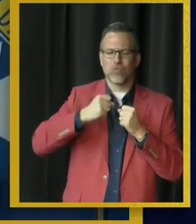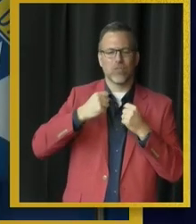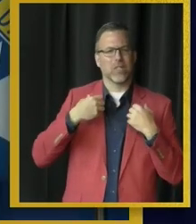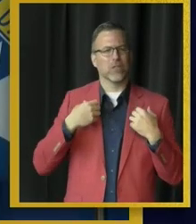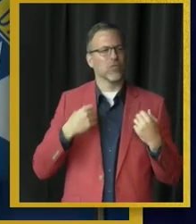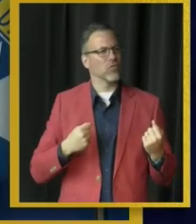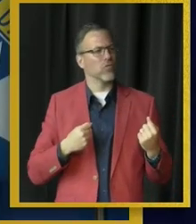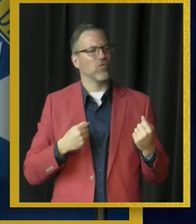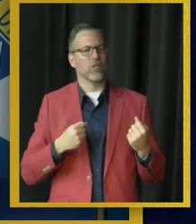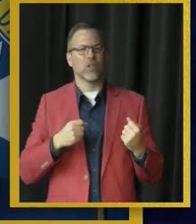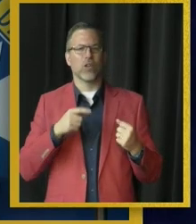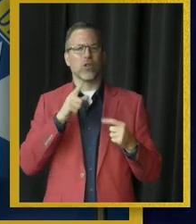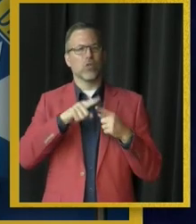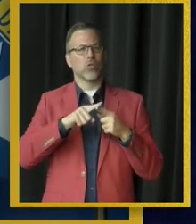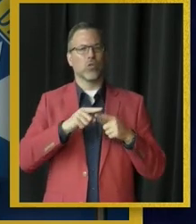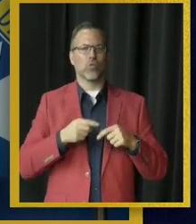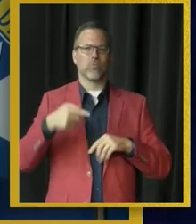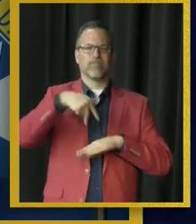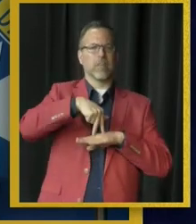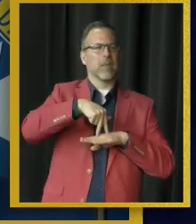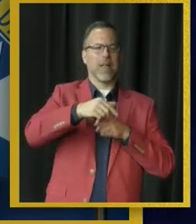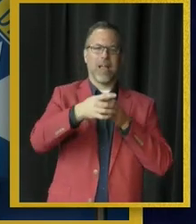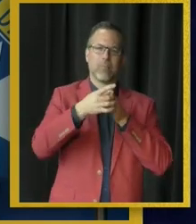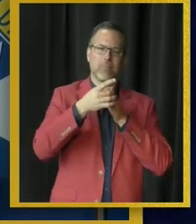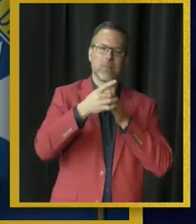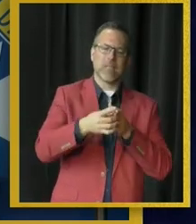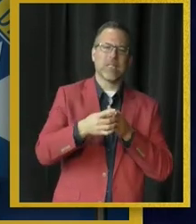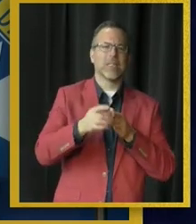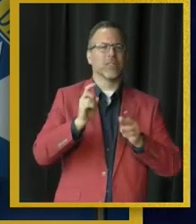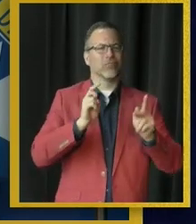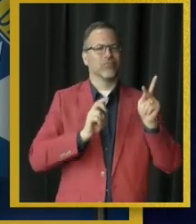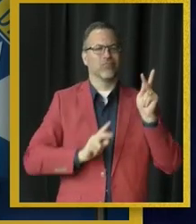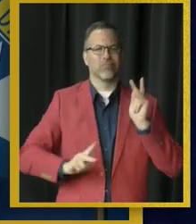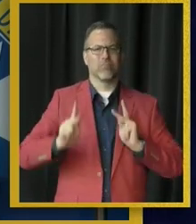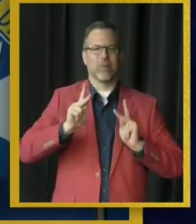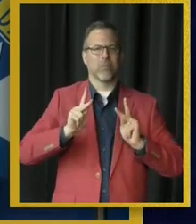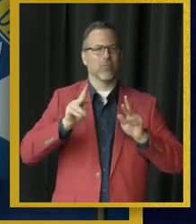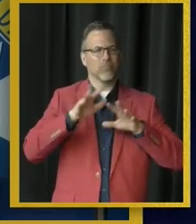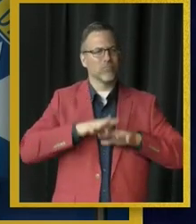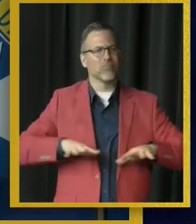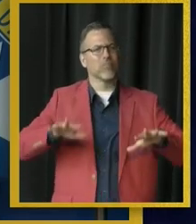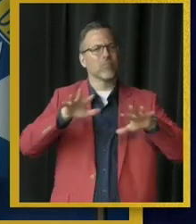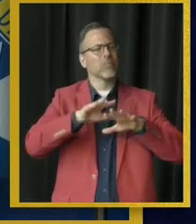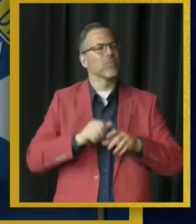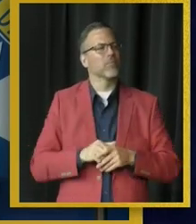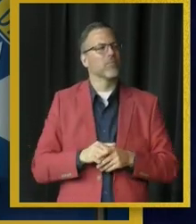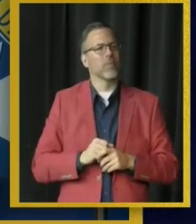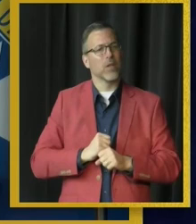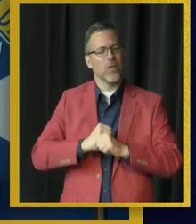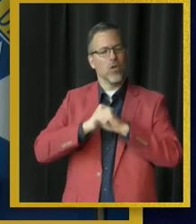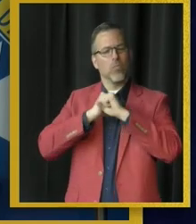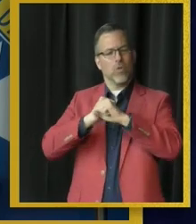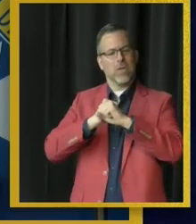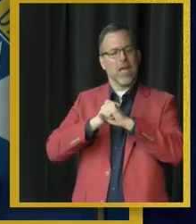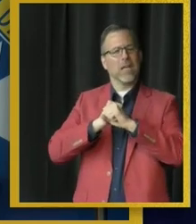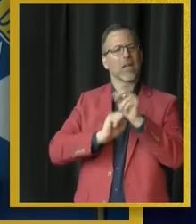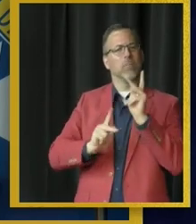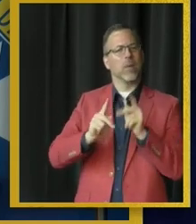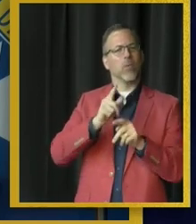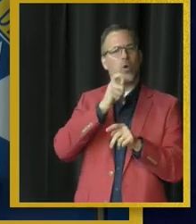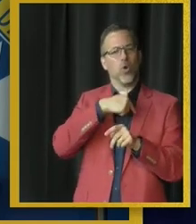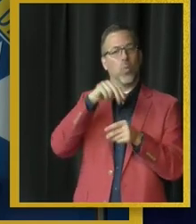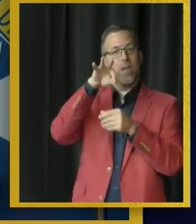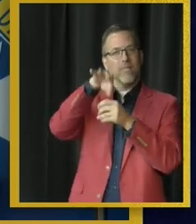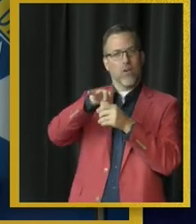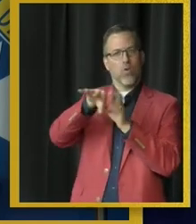courage to be righteous leaders among the people and the planet. protect our elected officials who are fighting